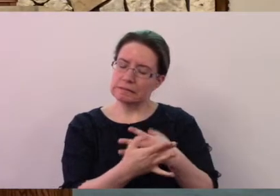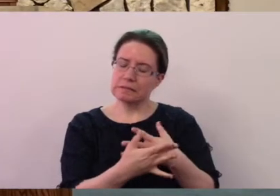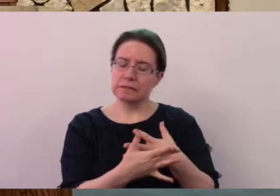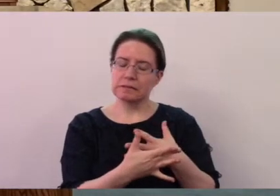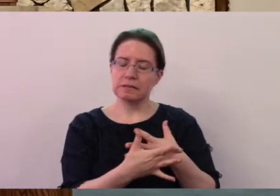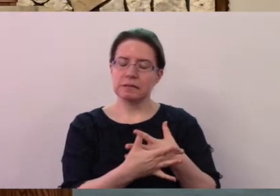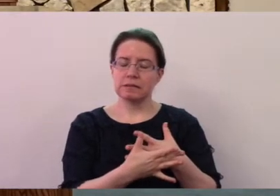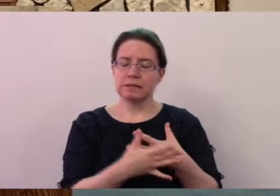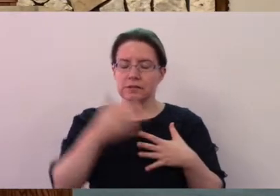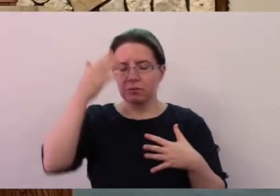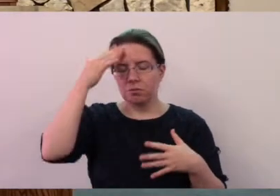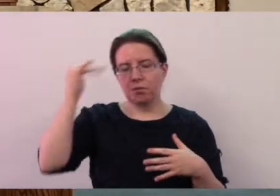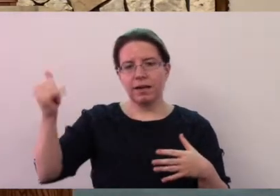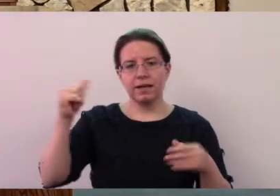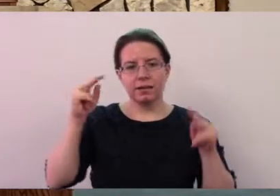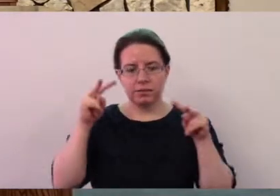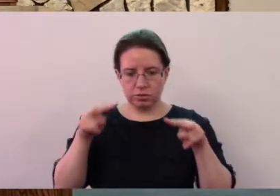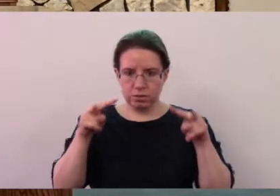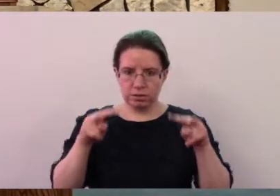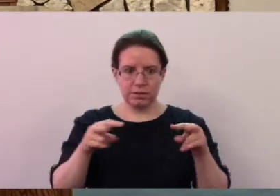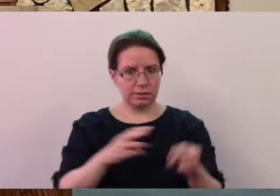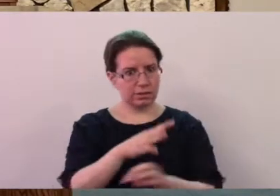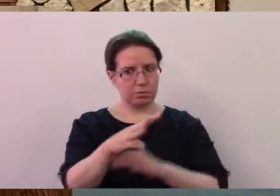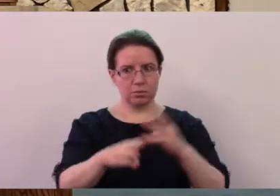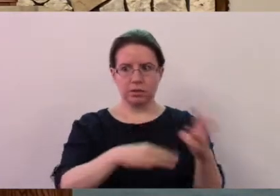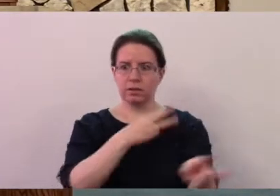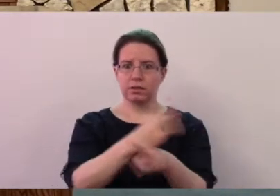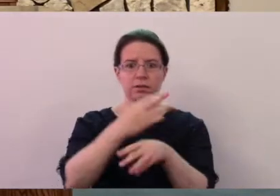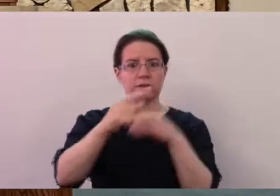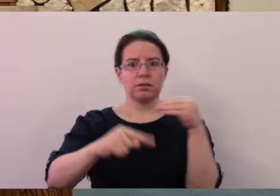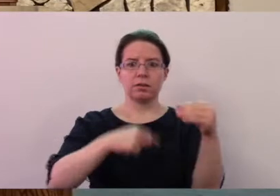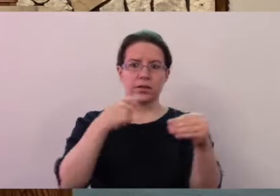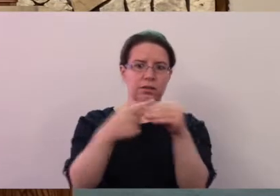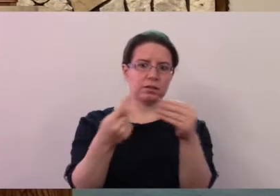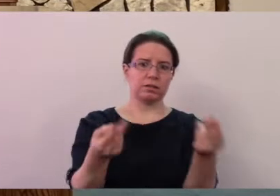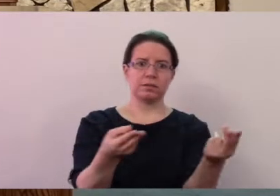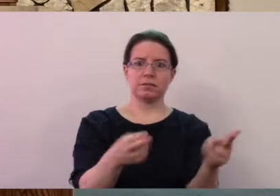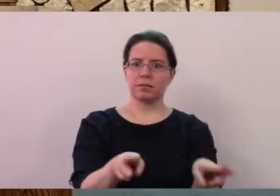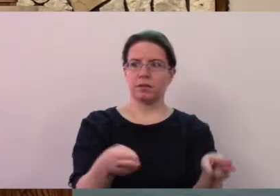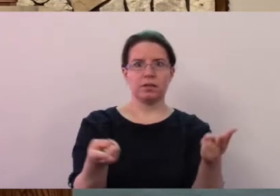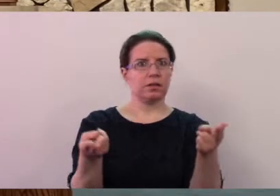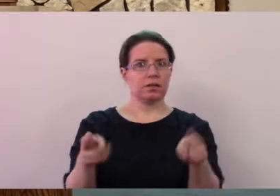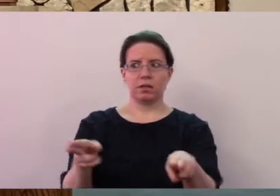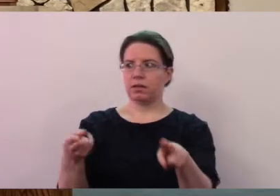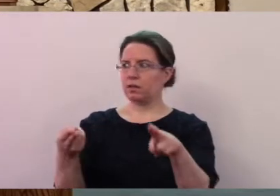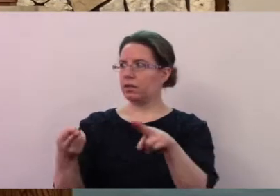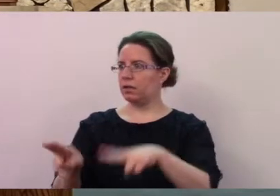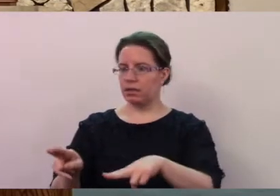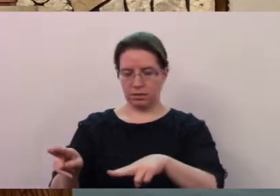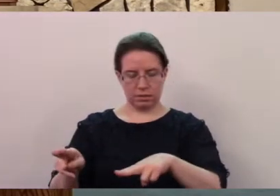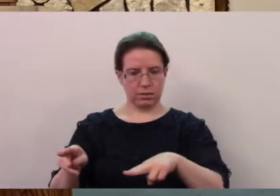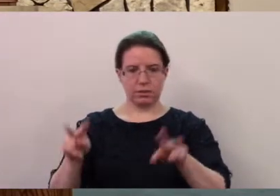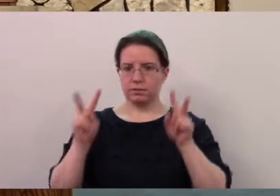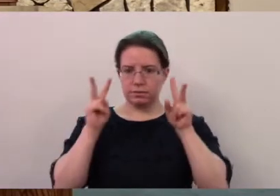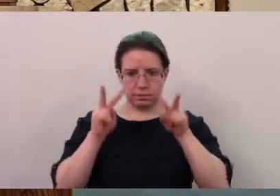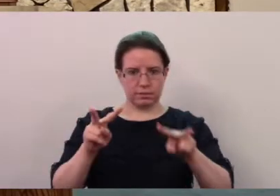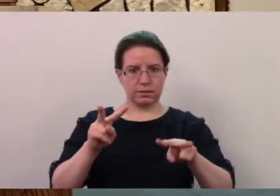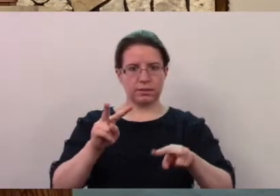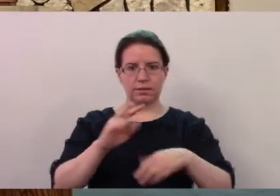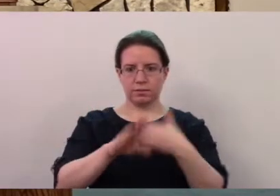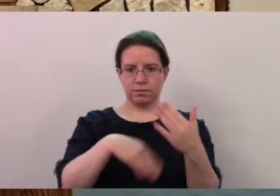are coming on the earth. That means they would be looking after with negative